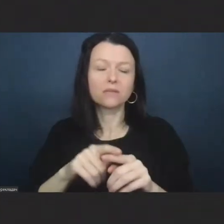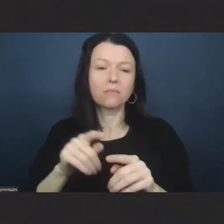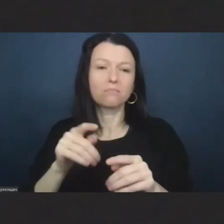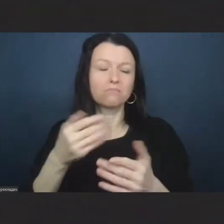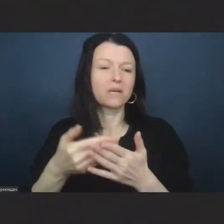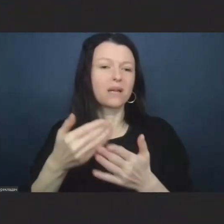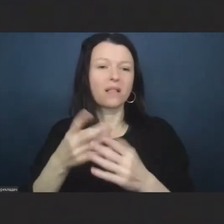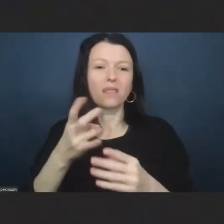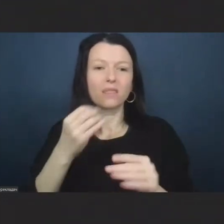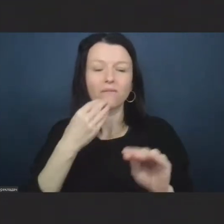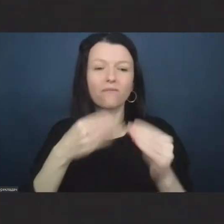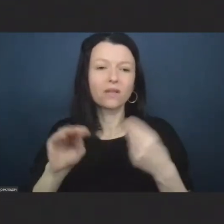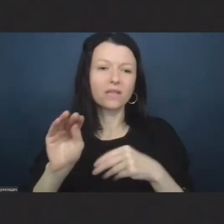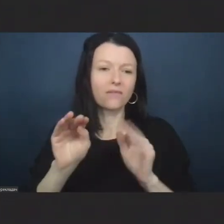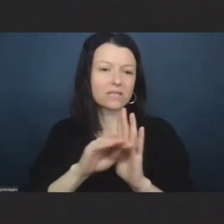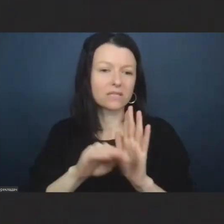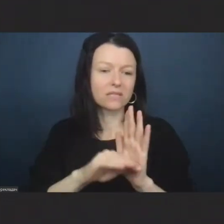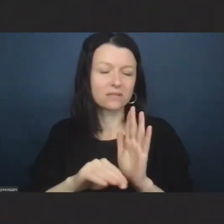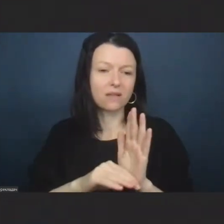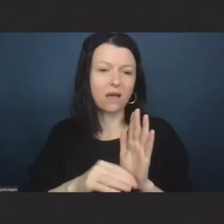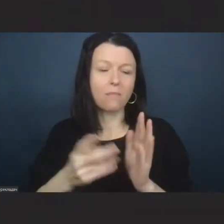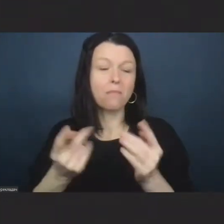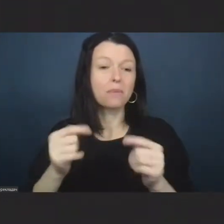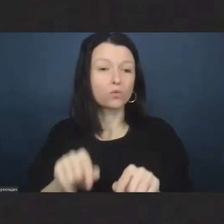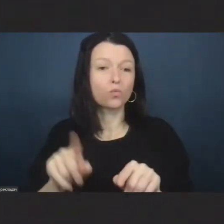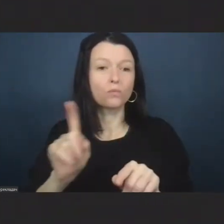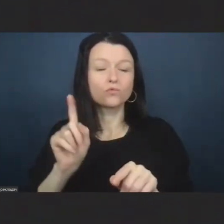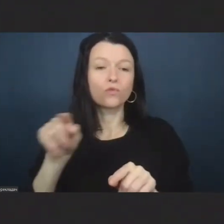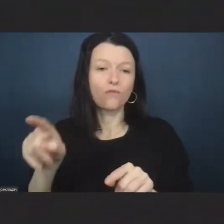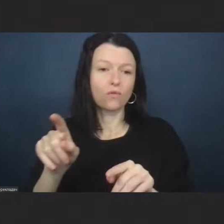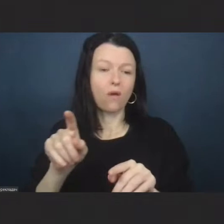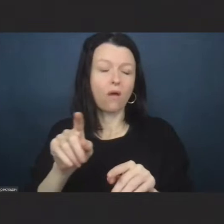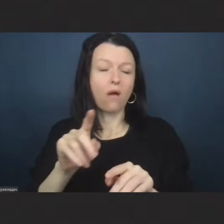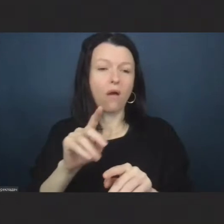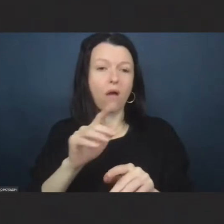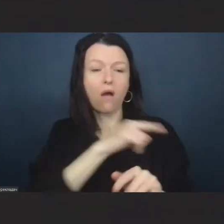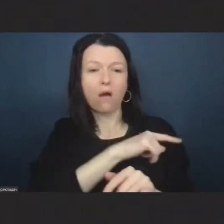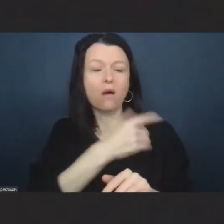an example of inefficiency of the system,